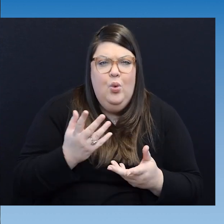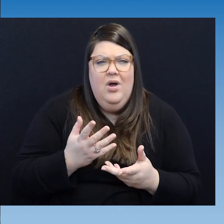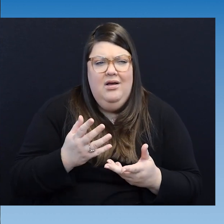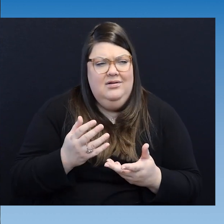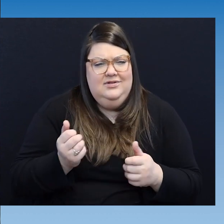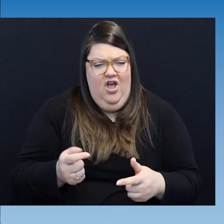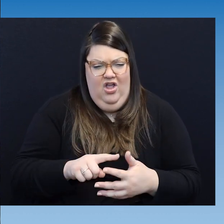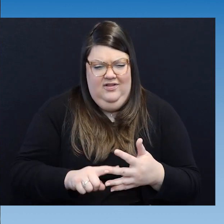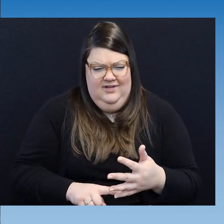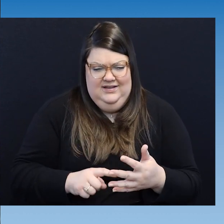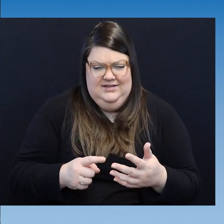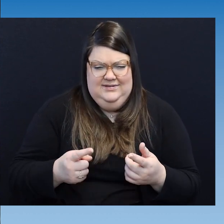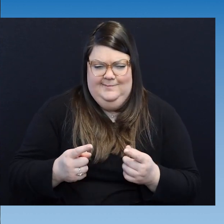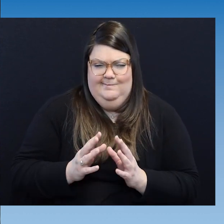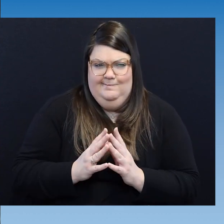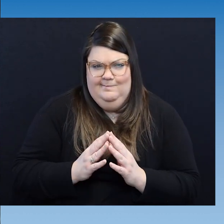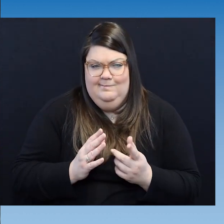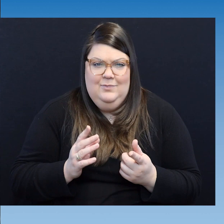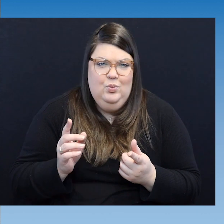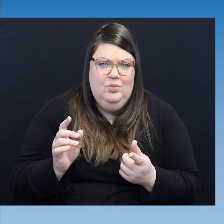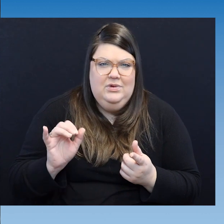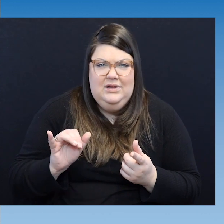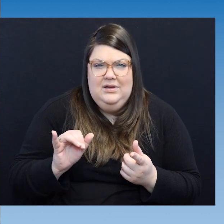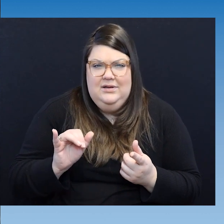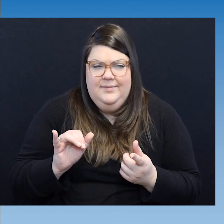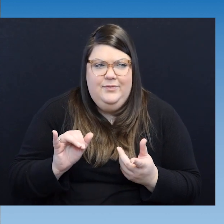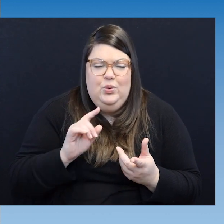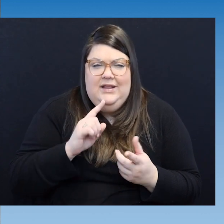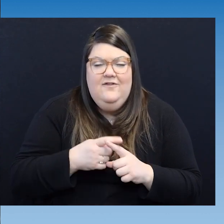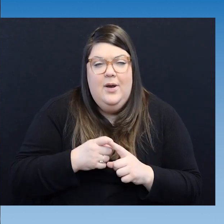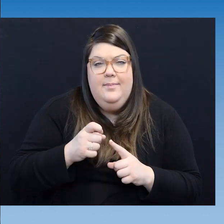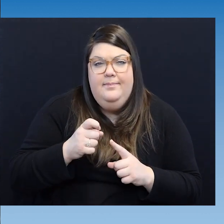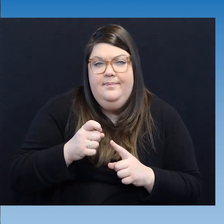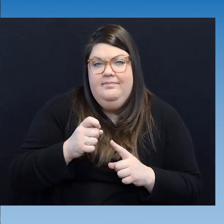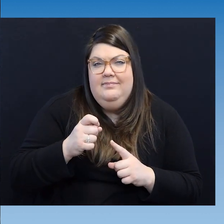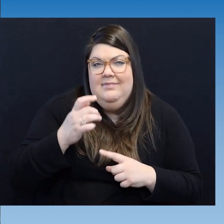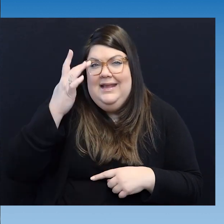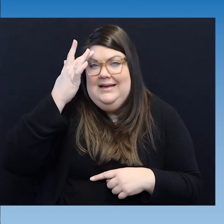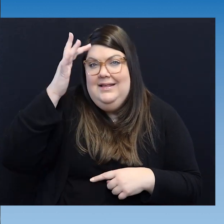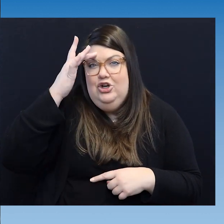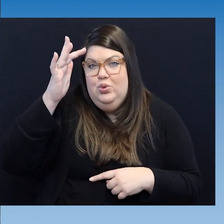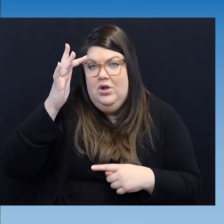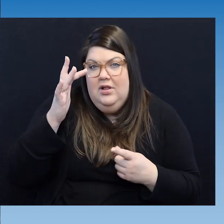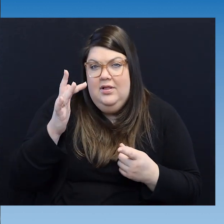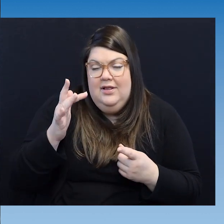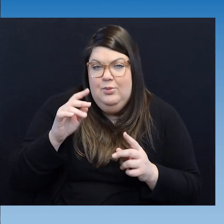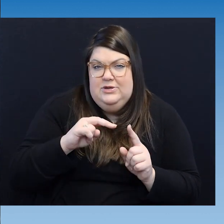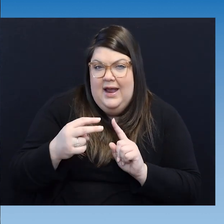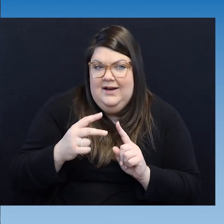was about and kind of, you know, be really from an intellectual perspective, I think I was drawn to